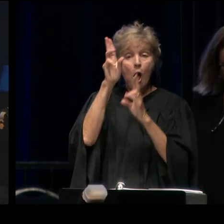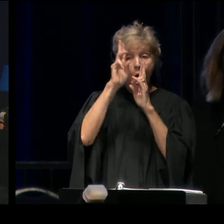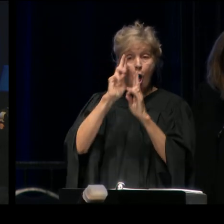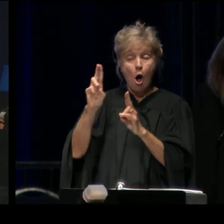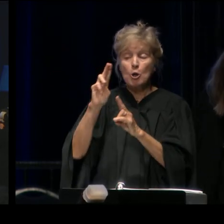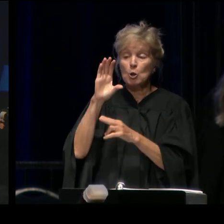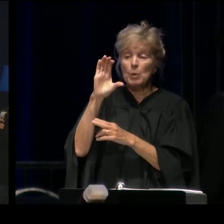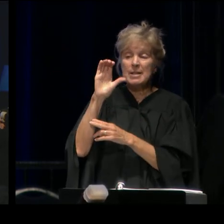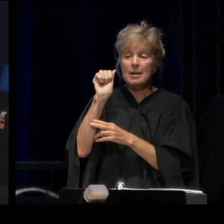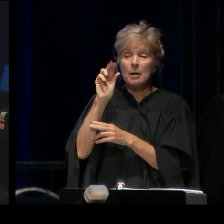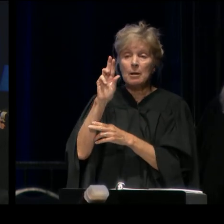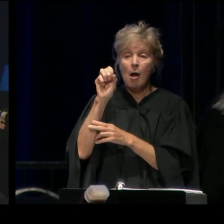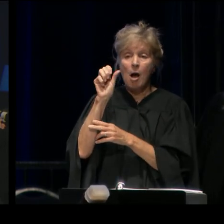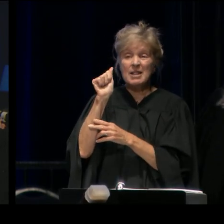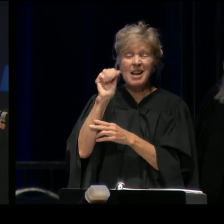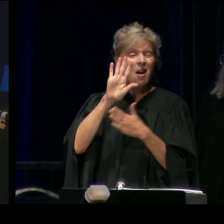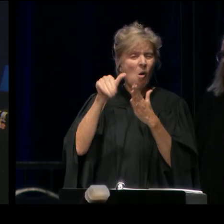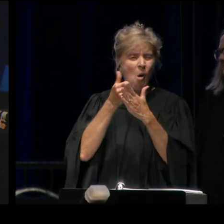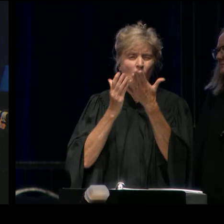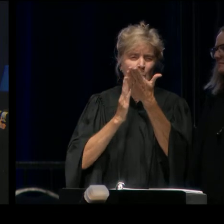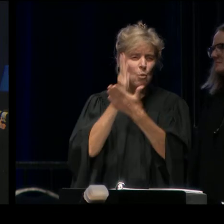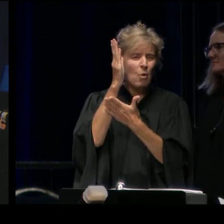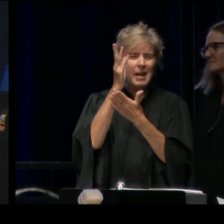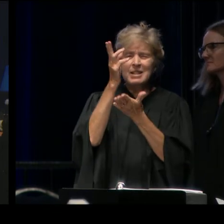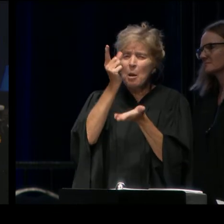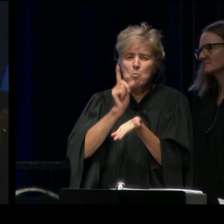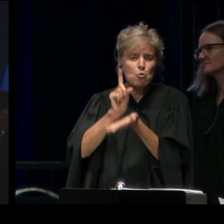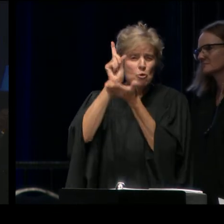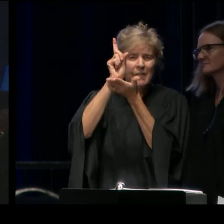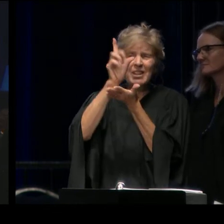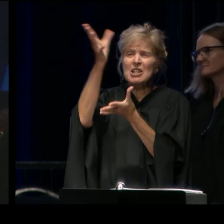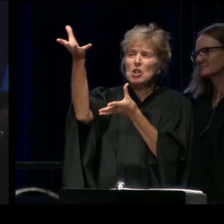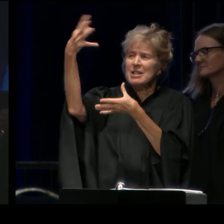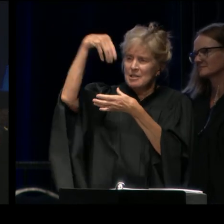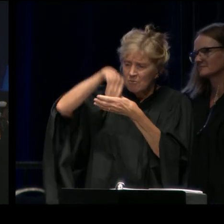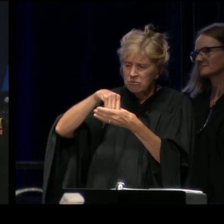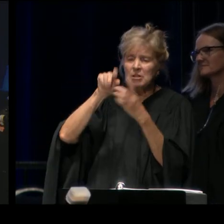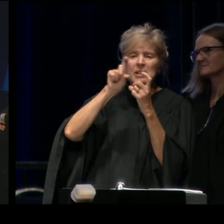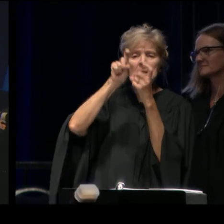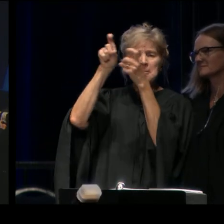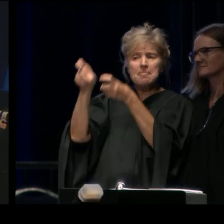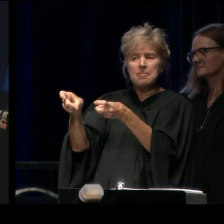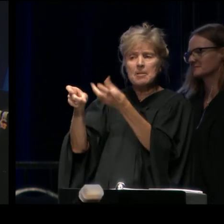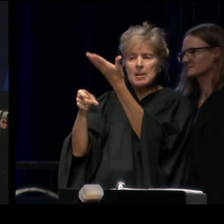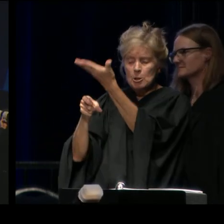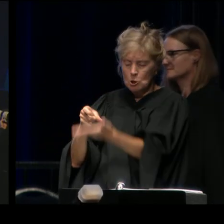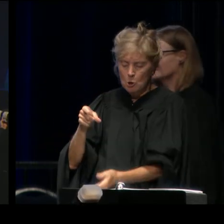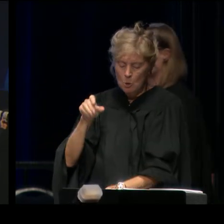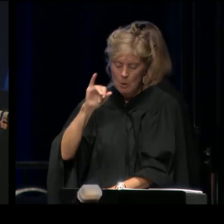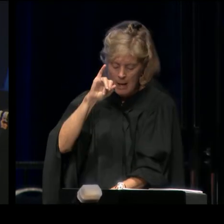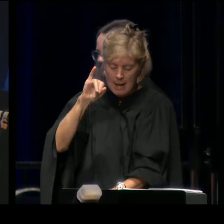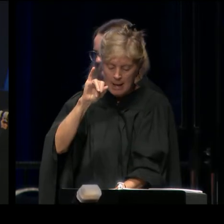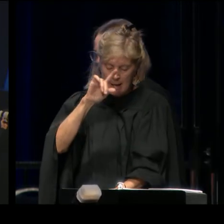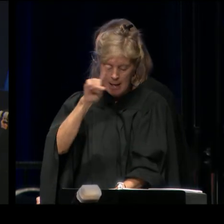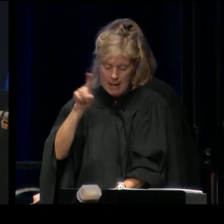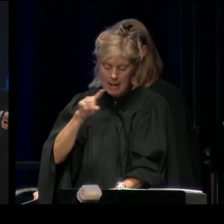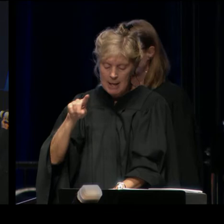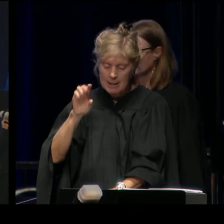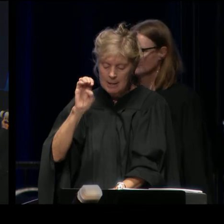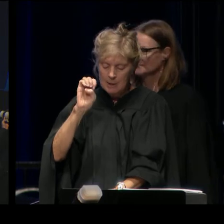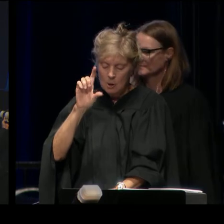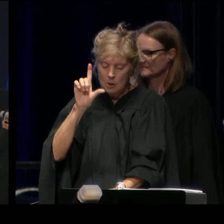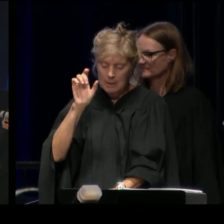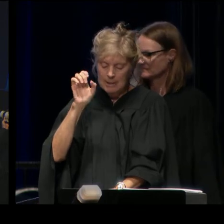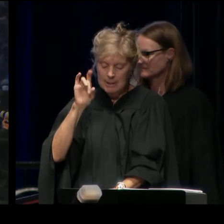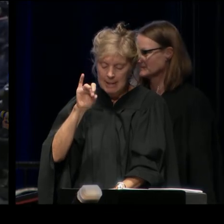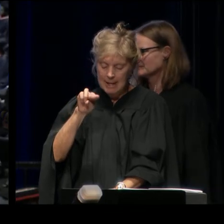honoris causa with all the rights and privilege attended thereon to his ordained abolition.